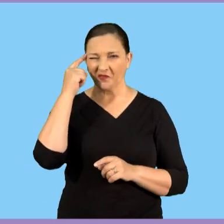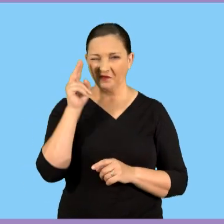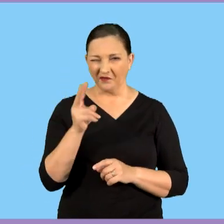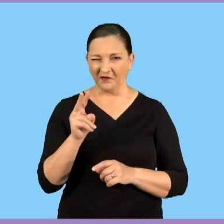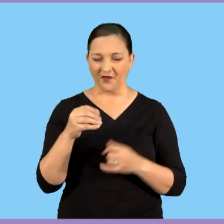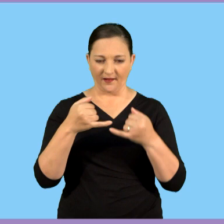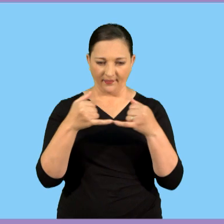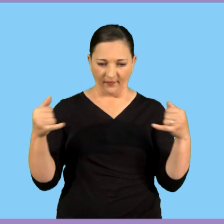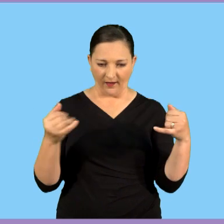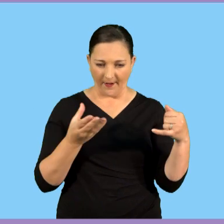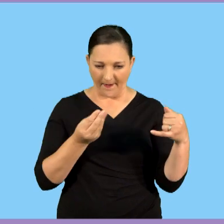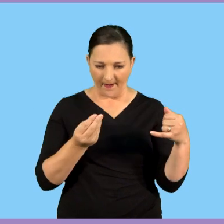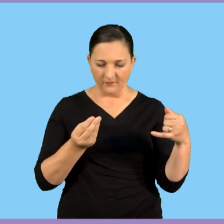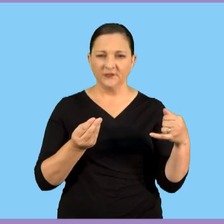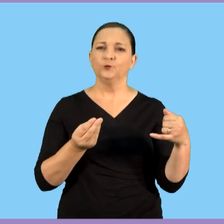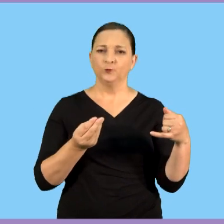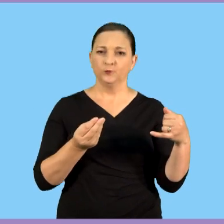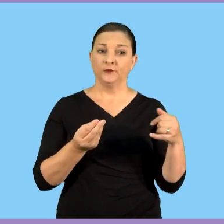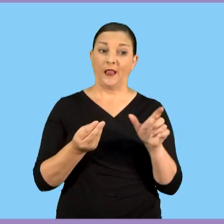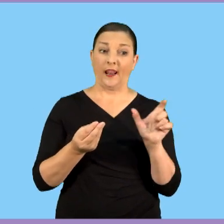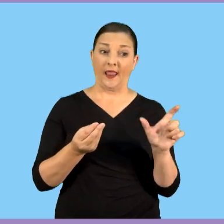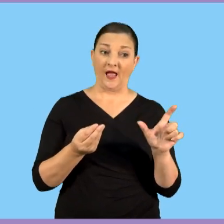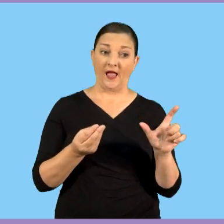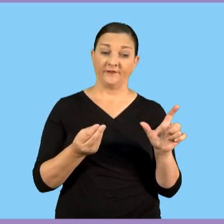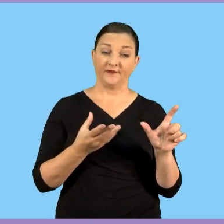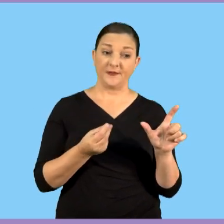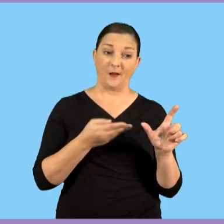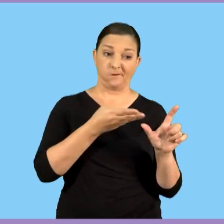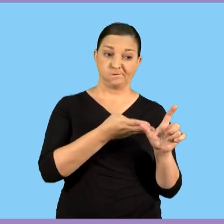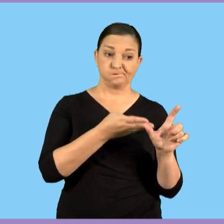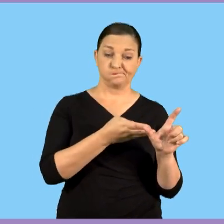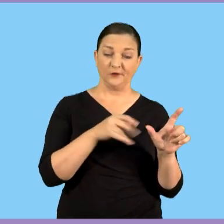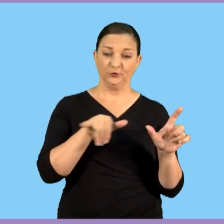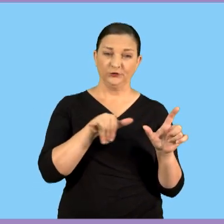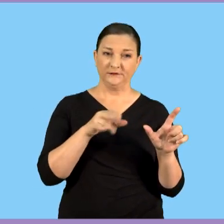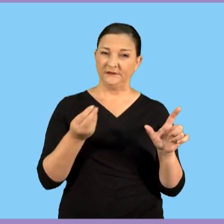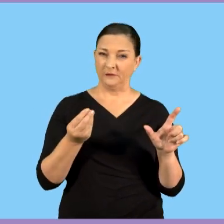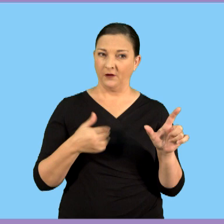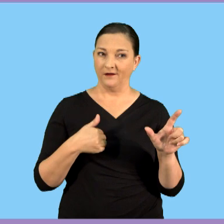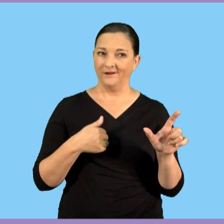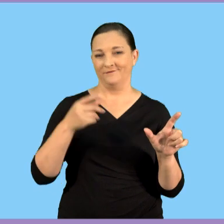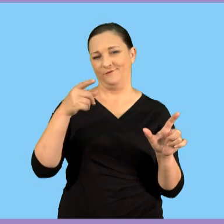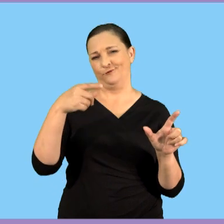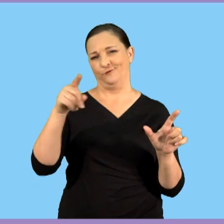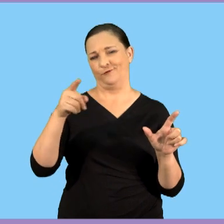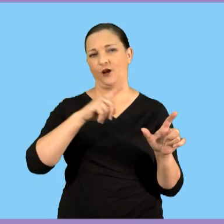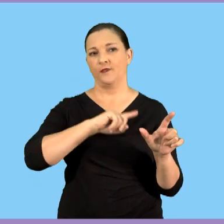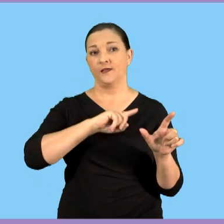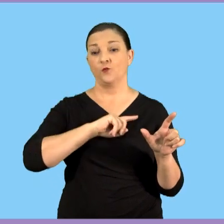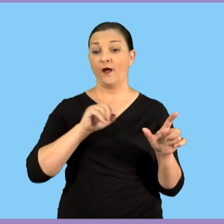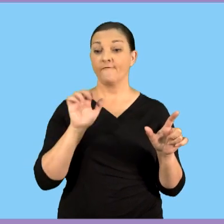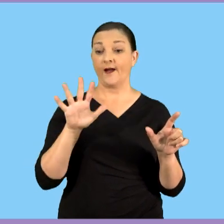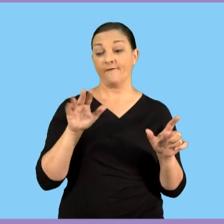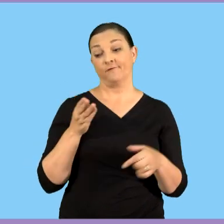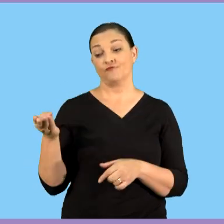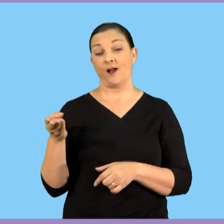line. Which number is on the left and which one is on the right? You are correct. The 5 is